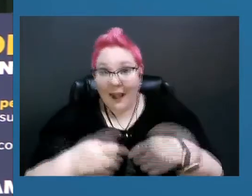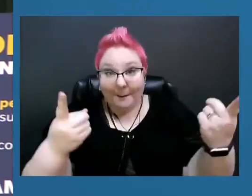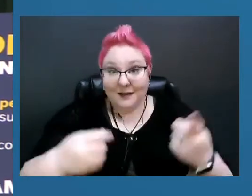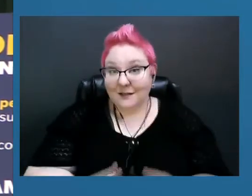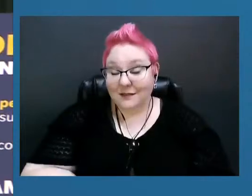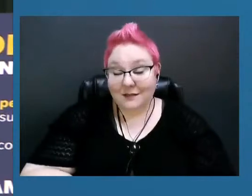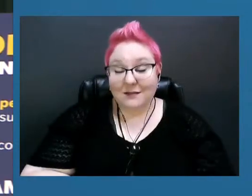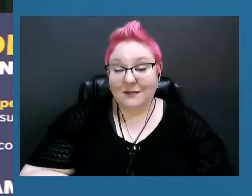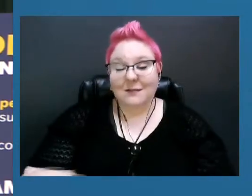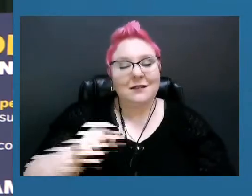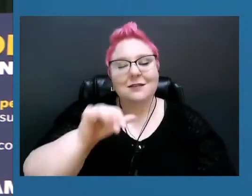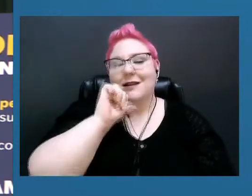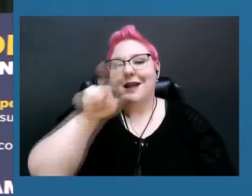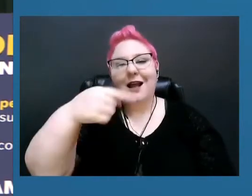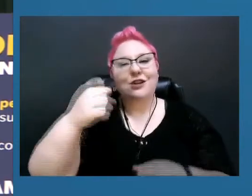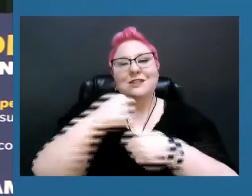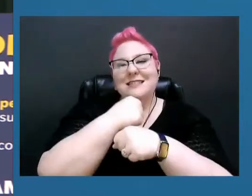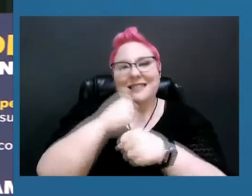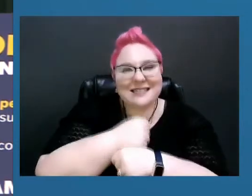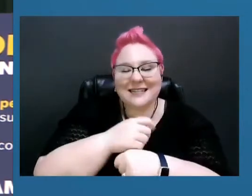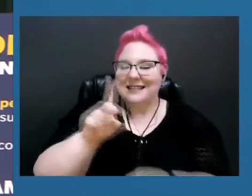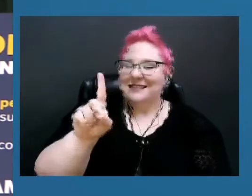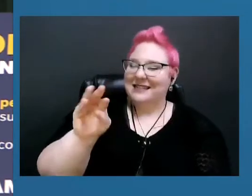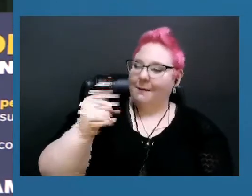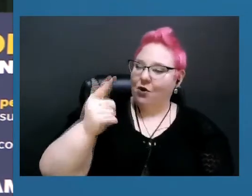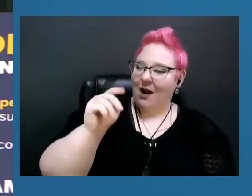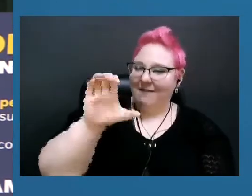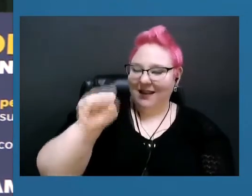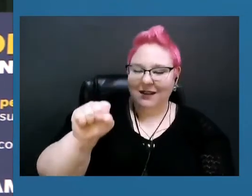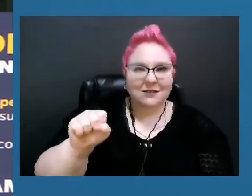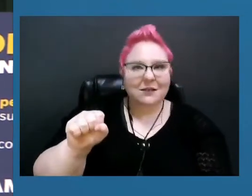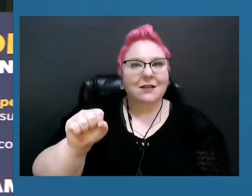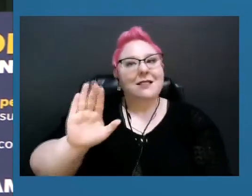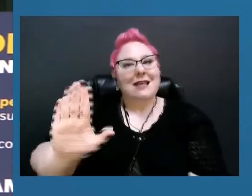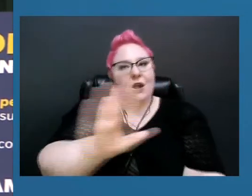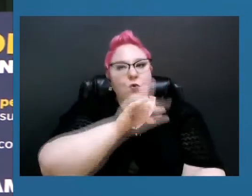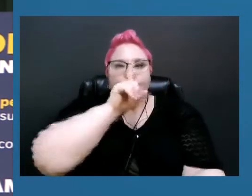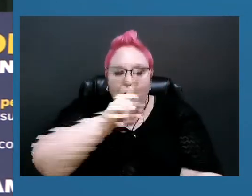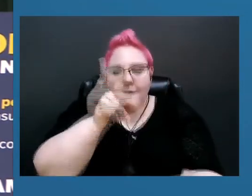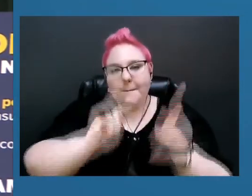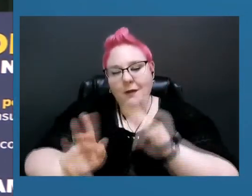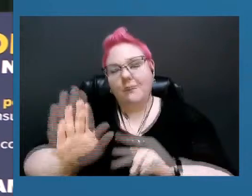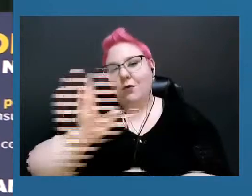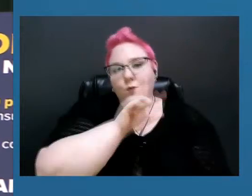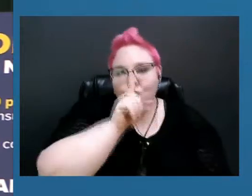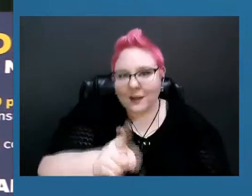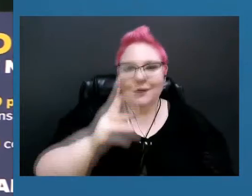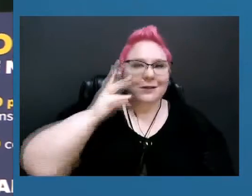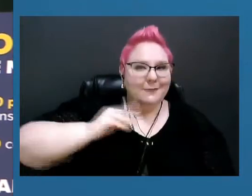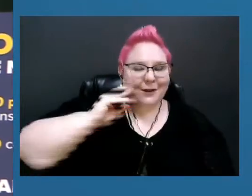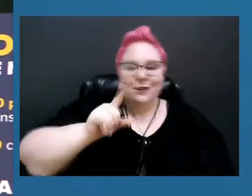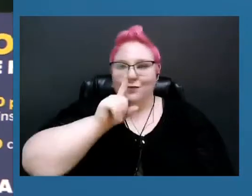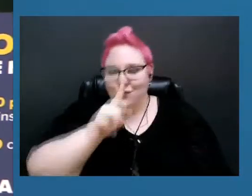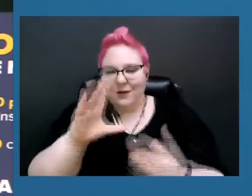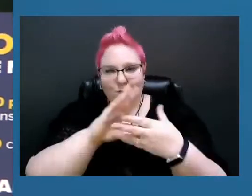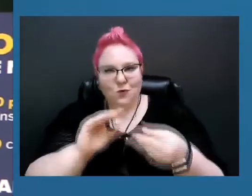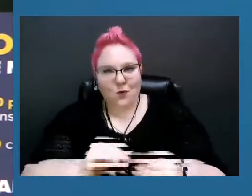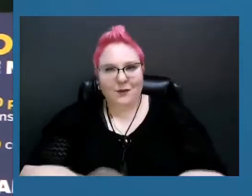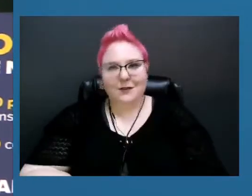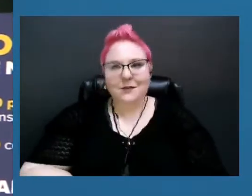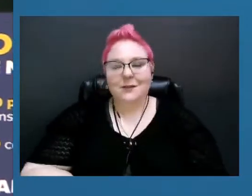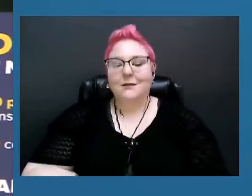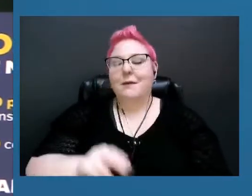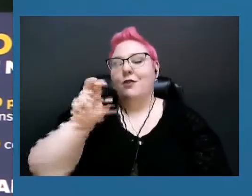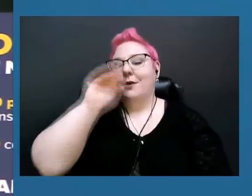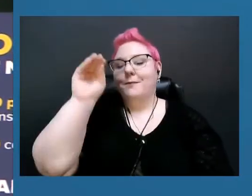These are not just statistics and demographics. They're stories of real people, real lives, and real struggles. Over 30% of the clients we